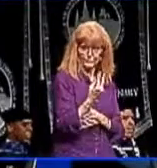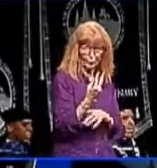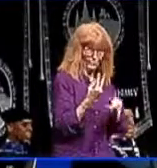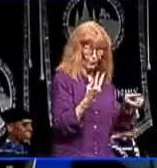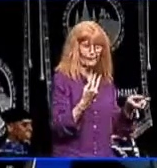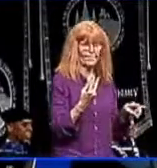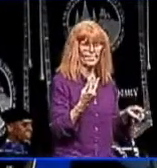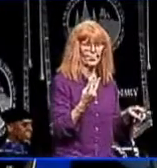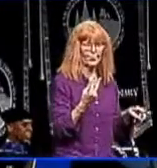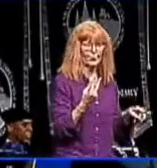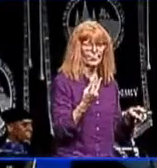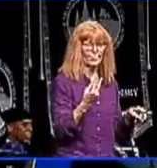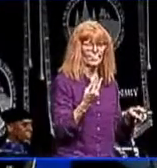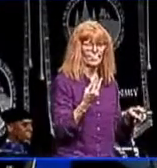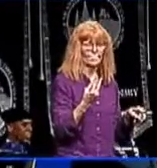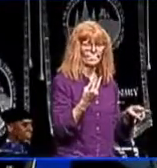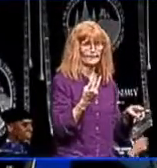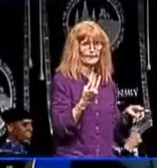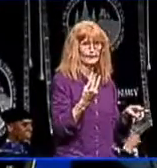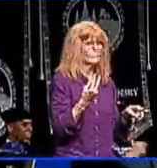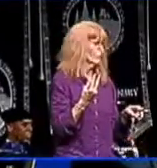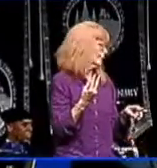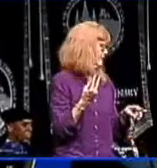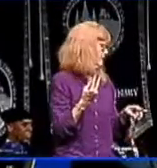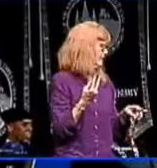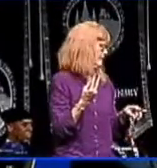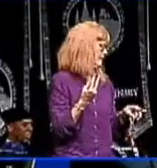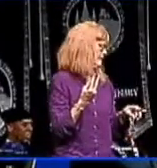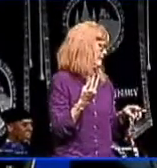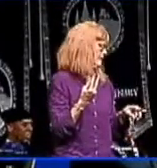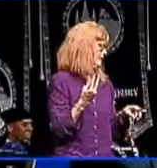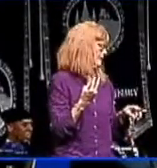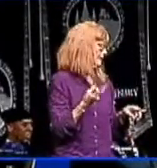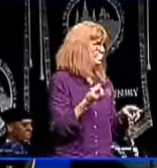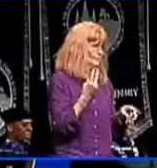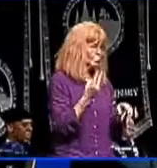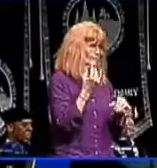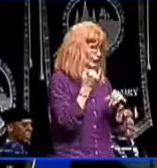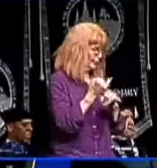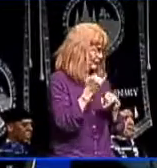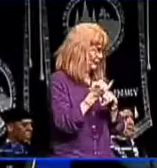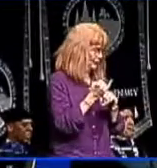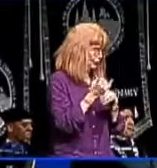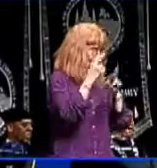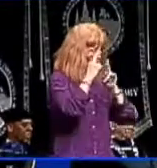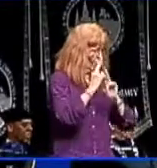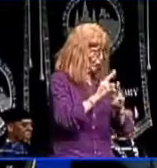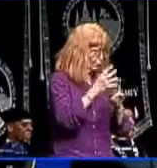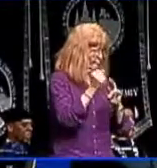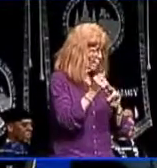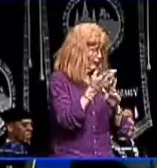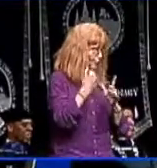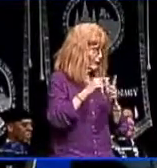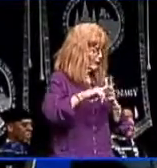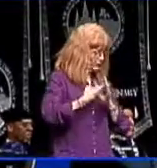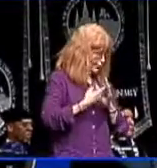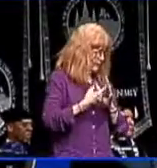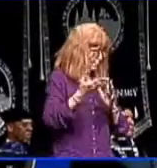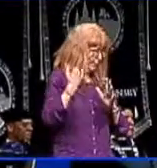often institutions forget to acknowledge and honor those who were both pioneers